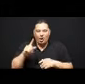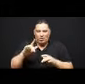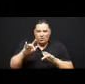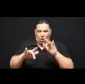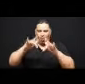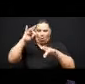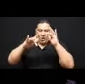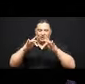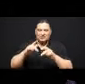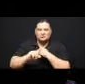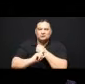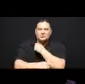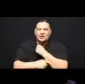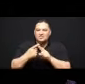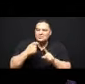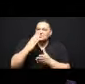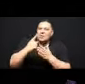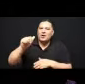old reactor.